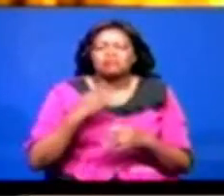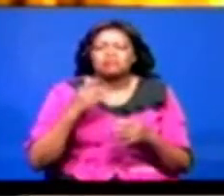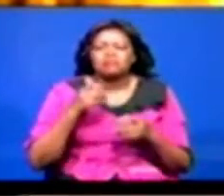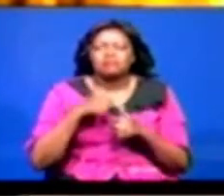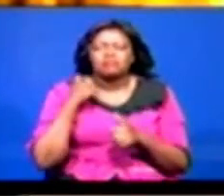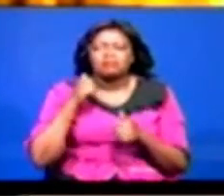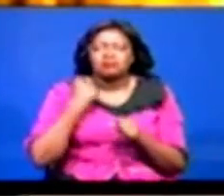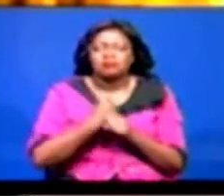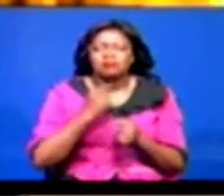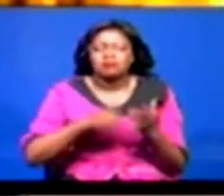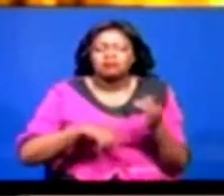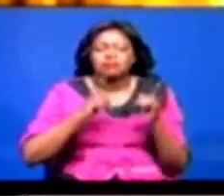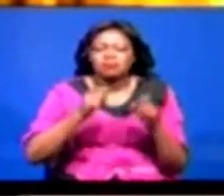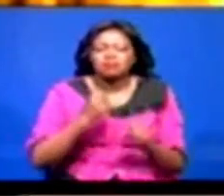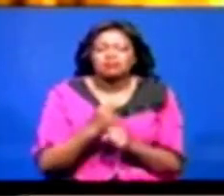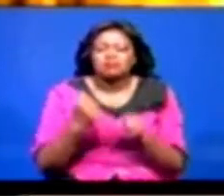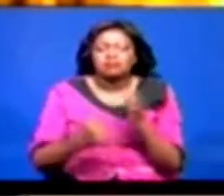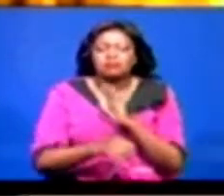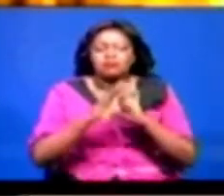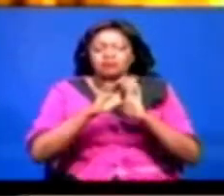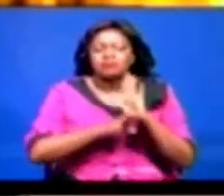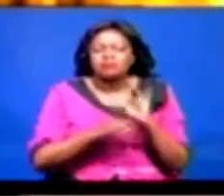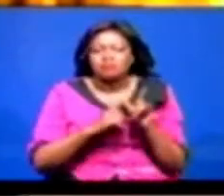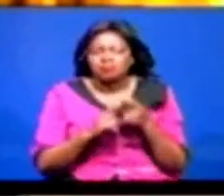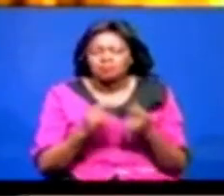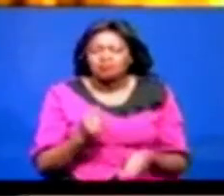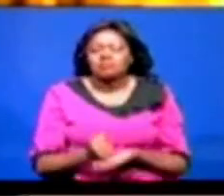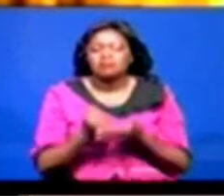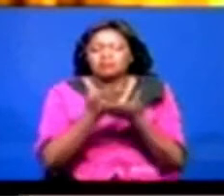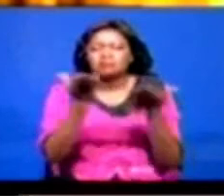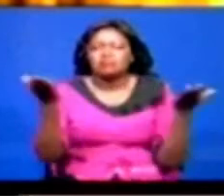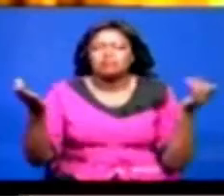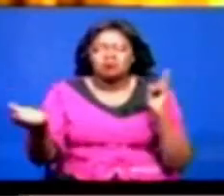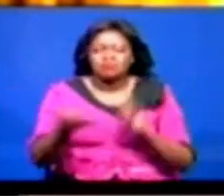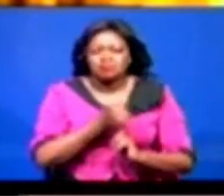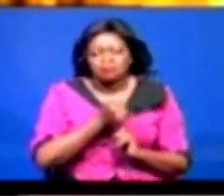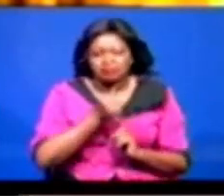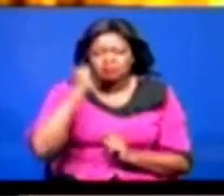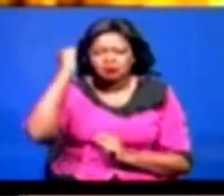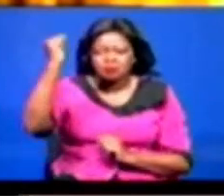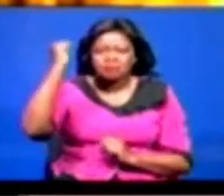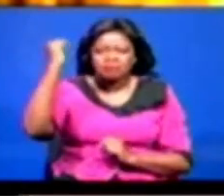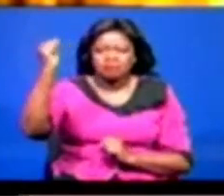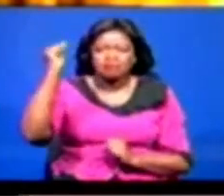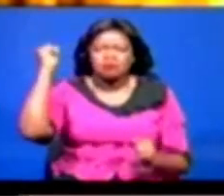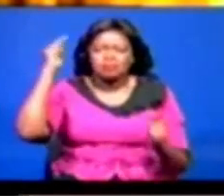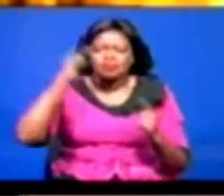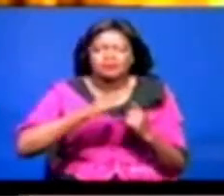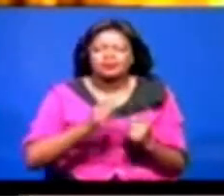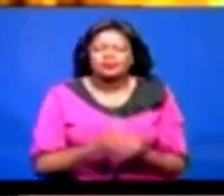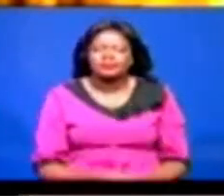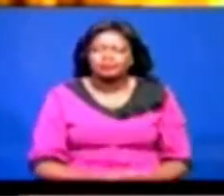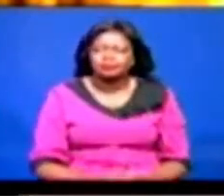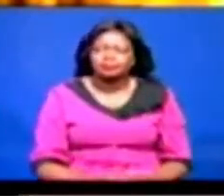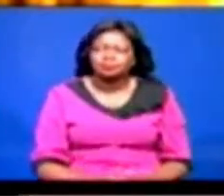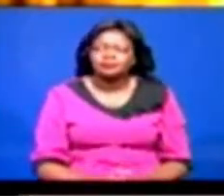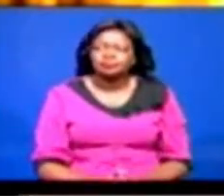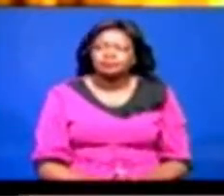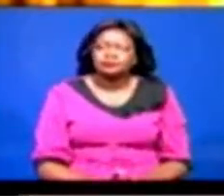to do under the Constitution, and thereby enable you achieve a political purpose.